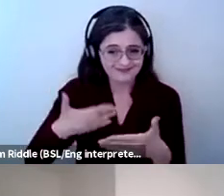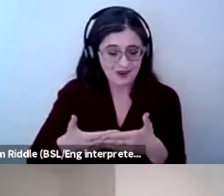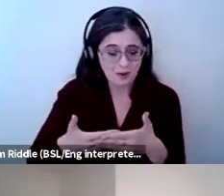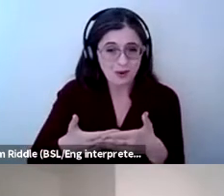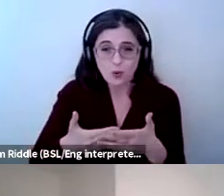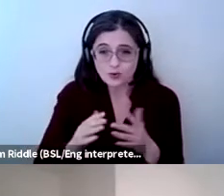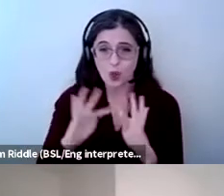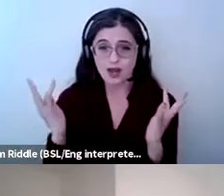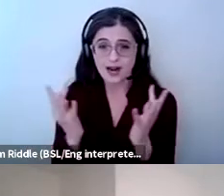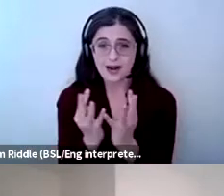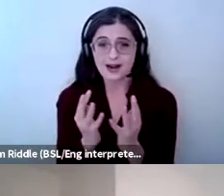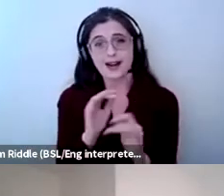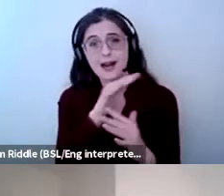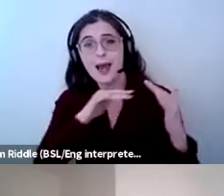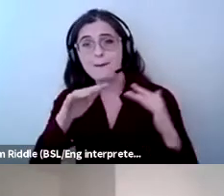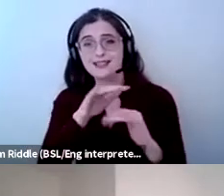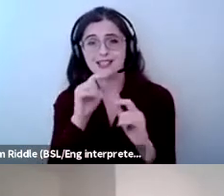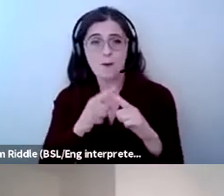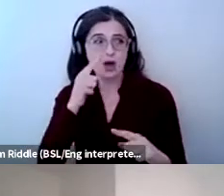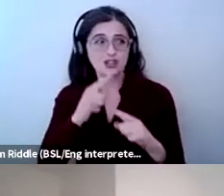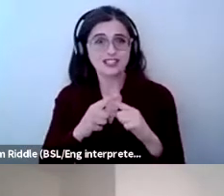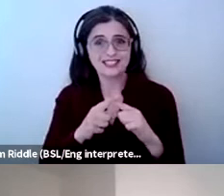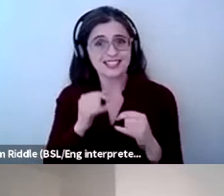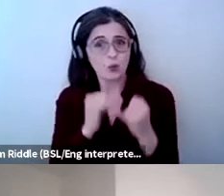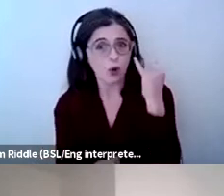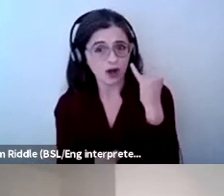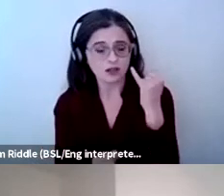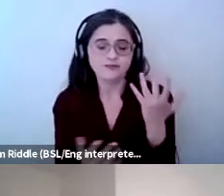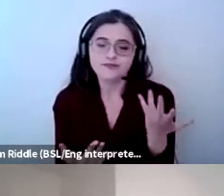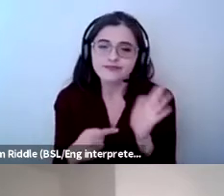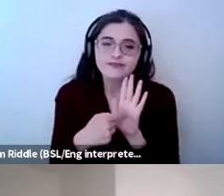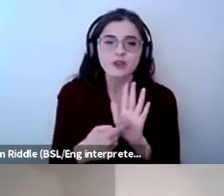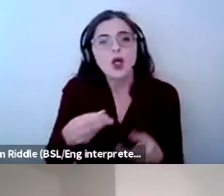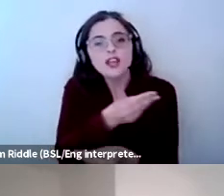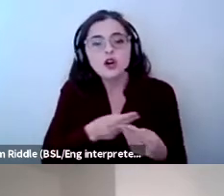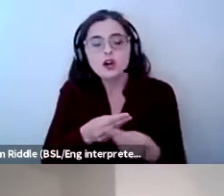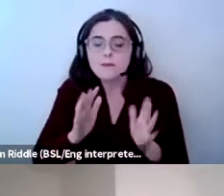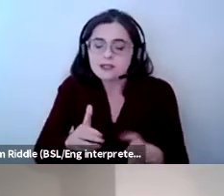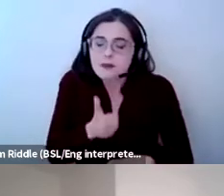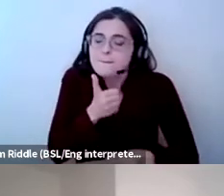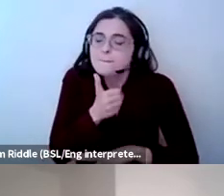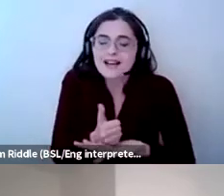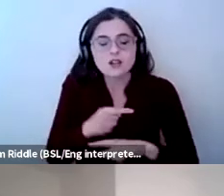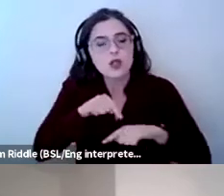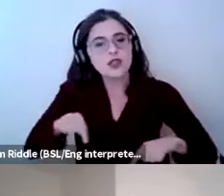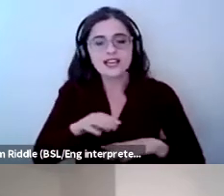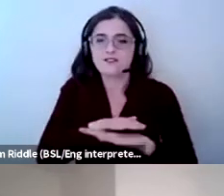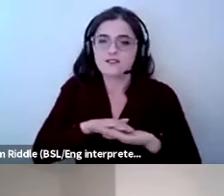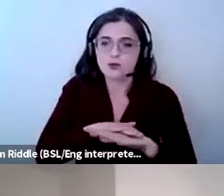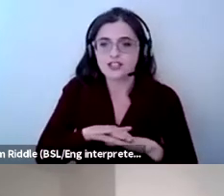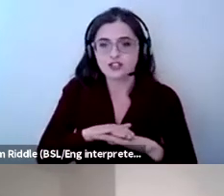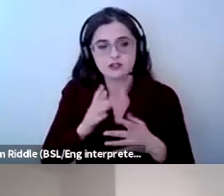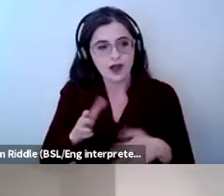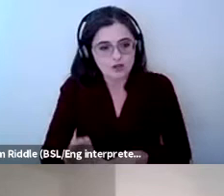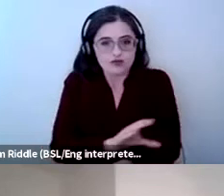intensifying, it is evident more than ever that only an economy built on these foundations will have the resilience to